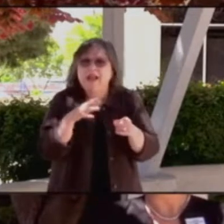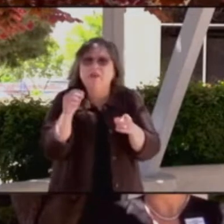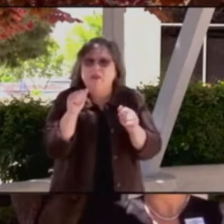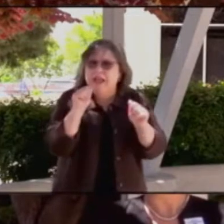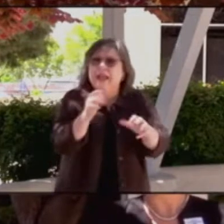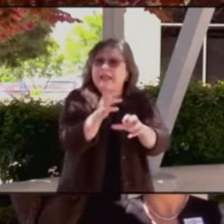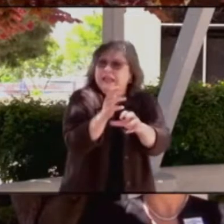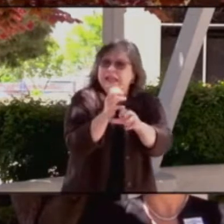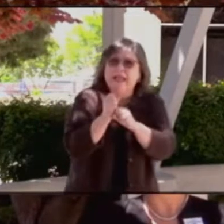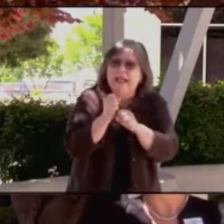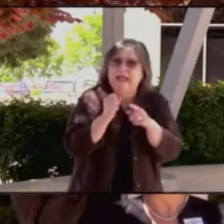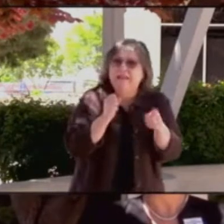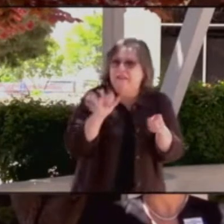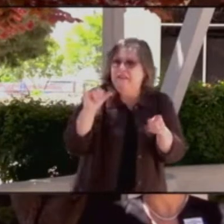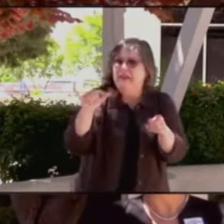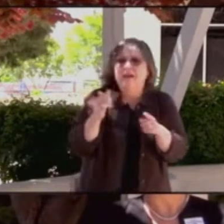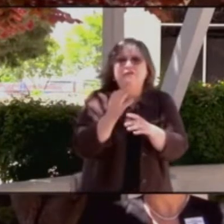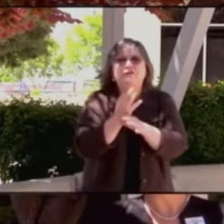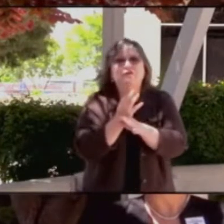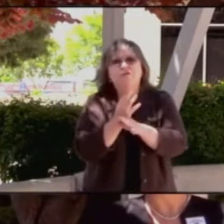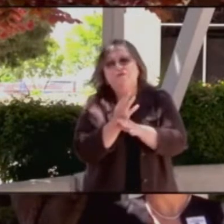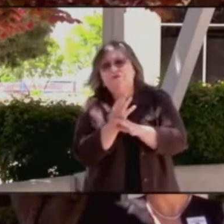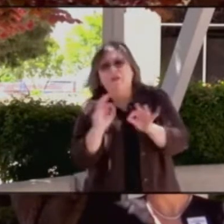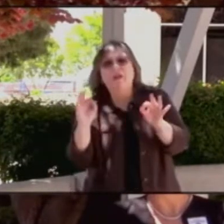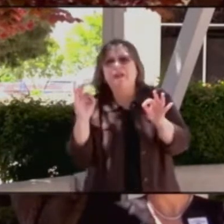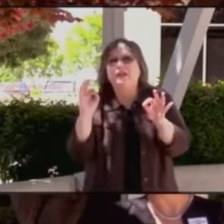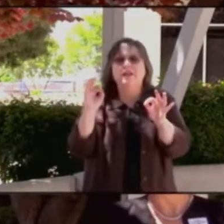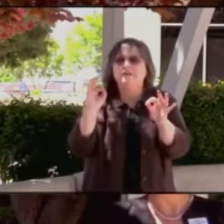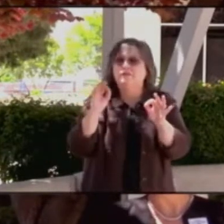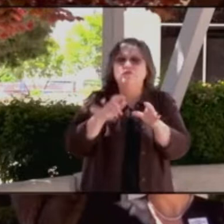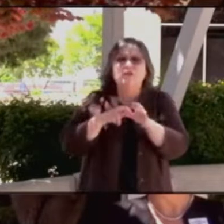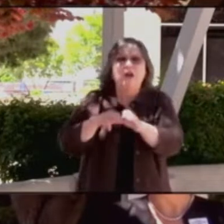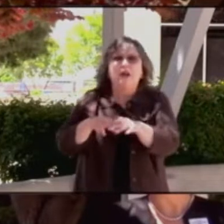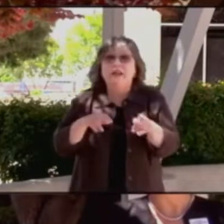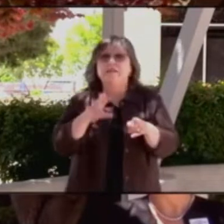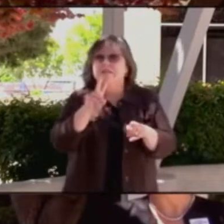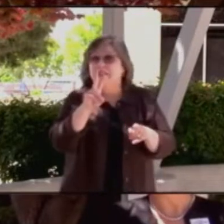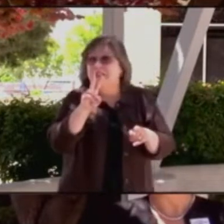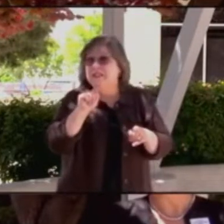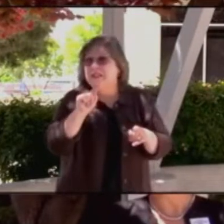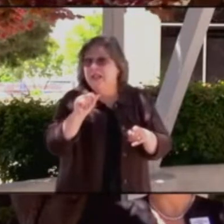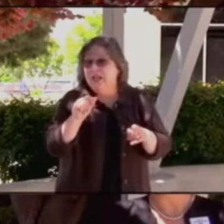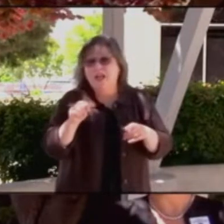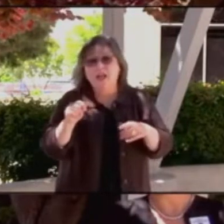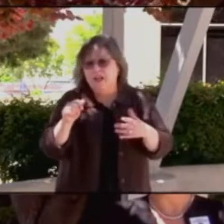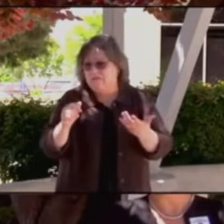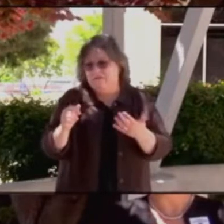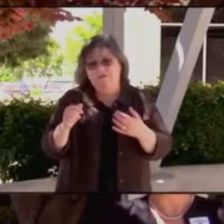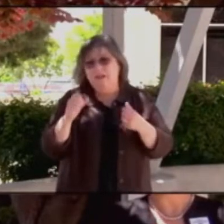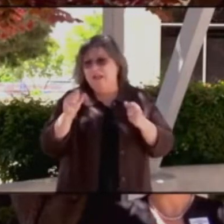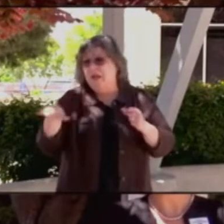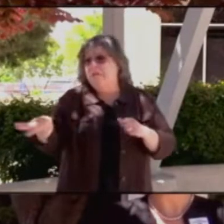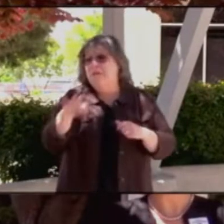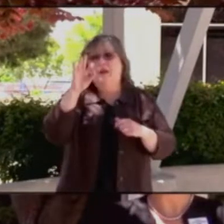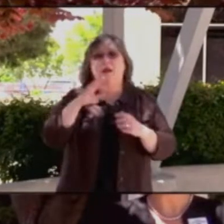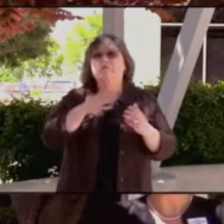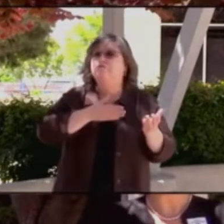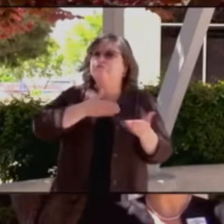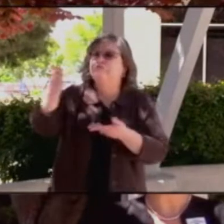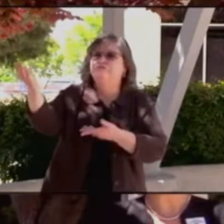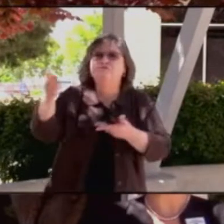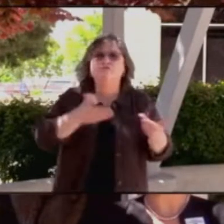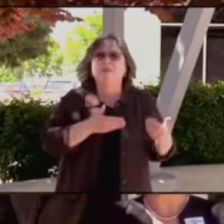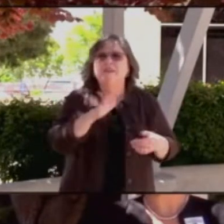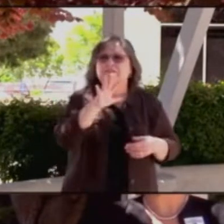service. VTA can provide up to 50 rides per day. I encourage our residents to keep up this